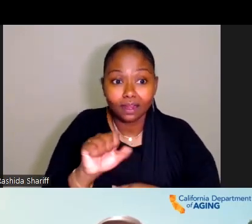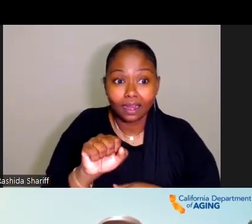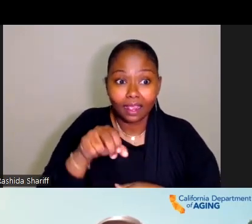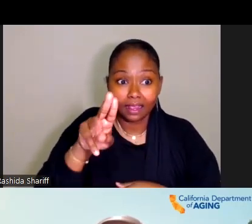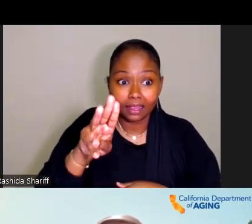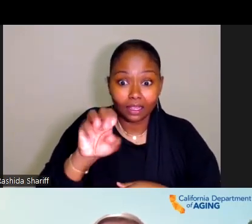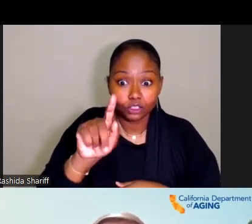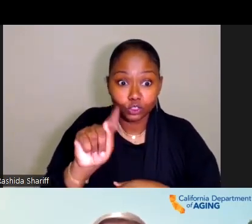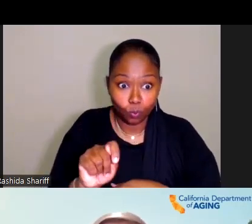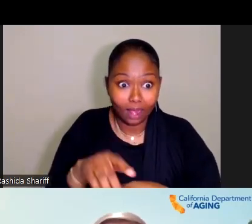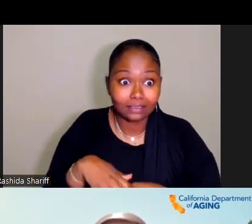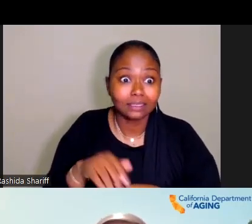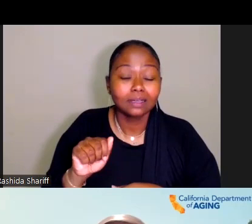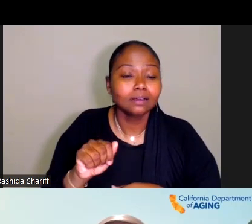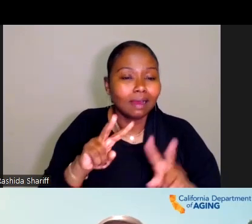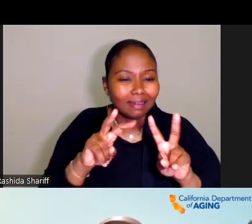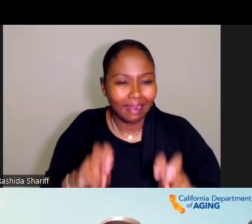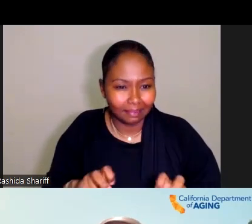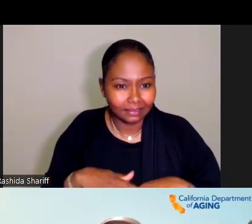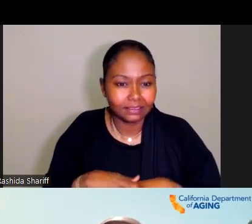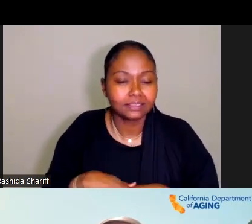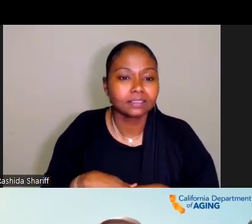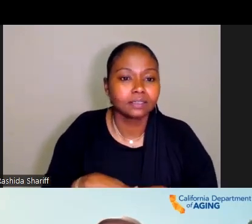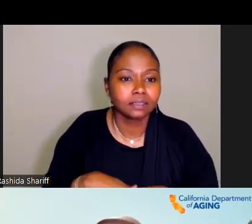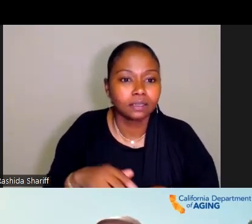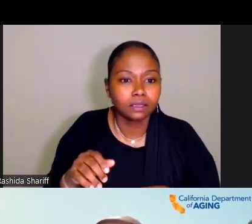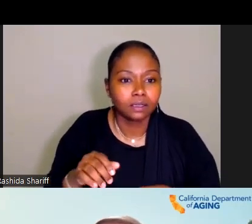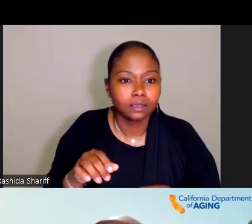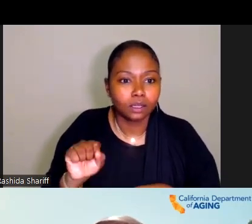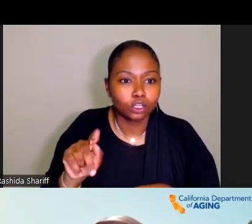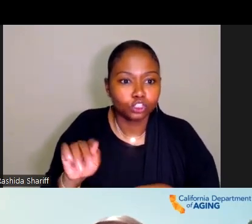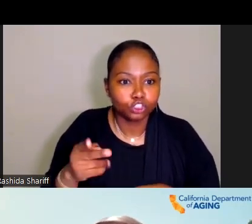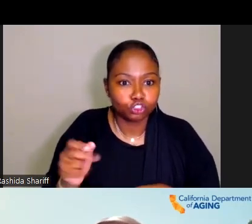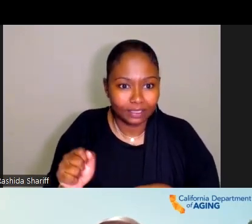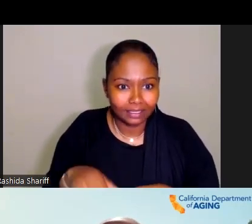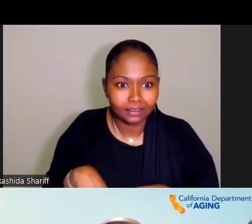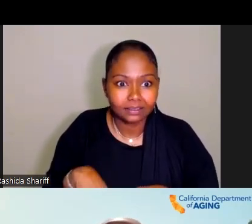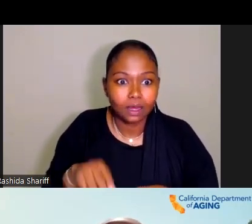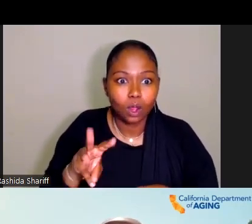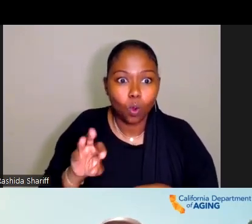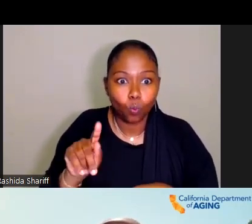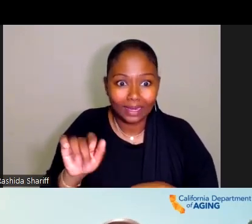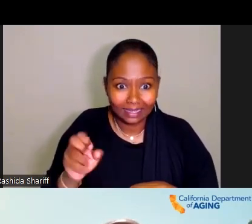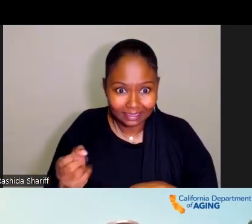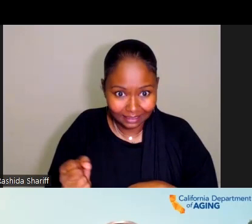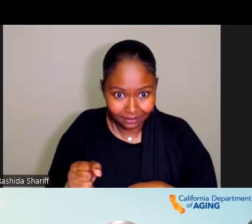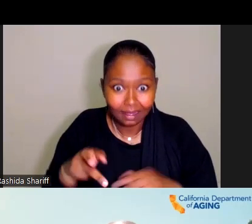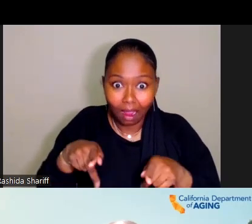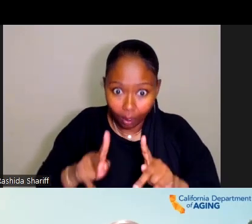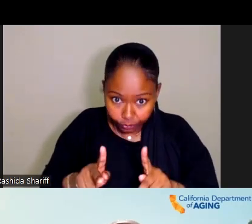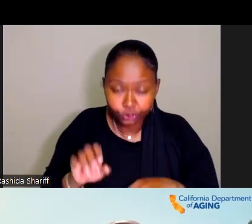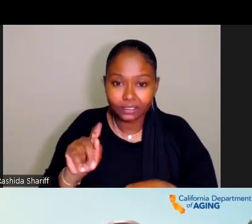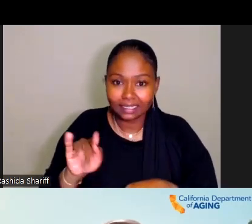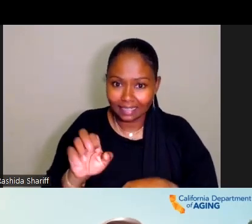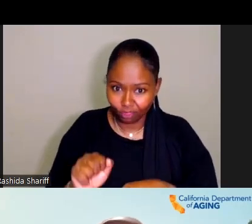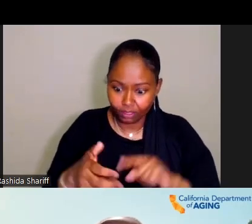strengths, weaknesses, opportunities, and threats. And that was followed by a business plan. So we're putting all of